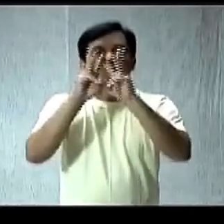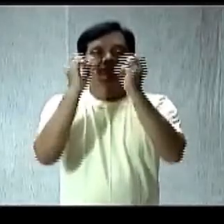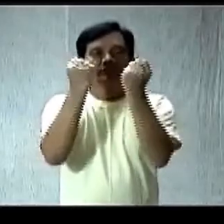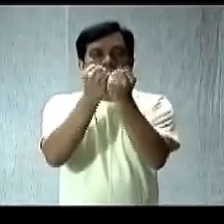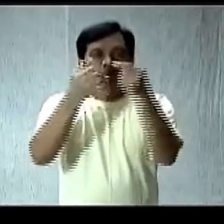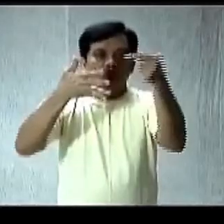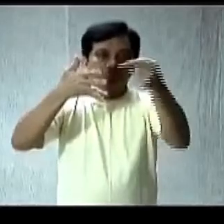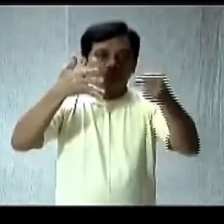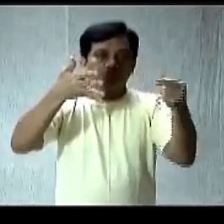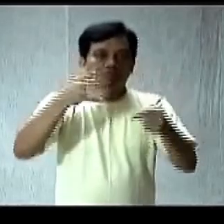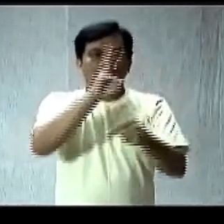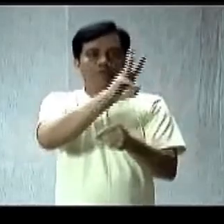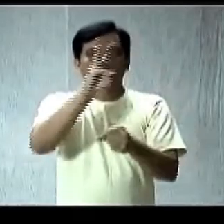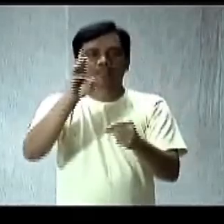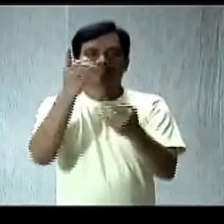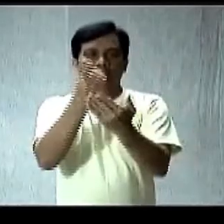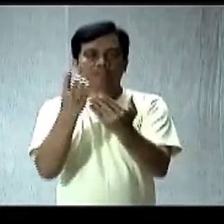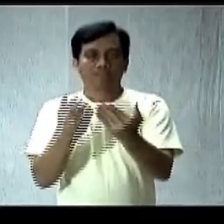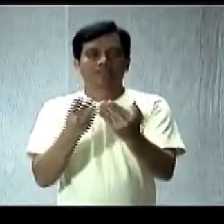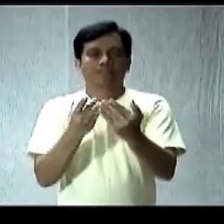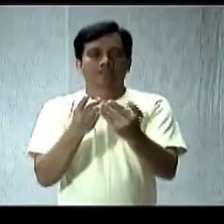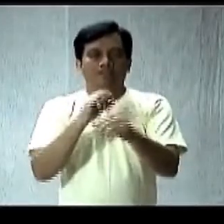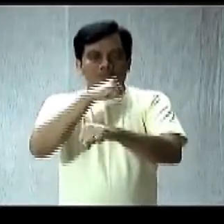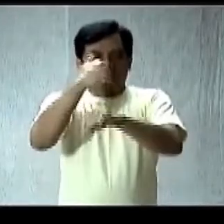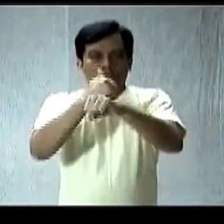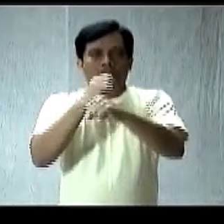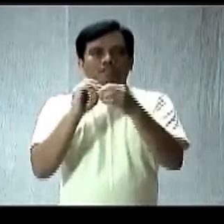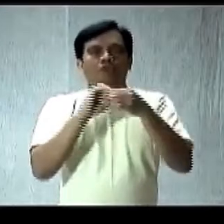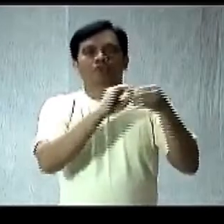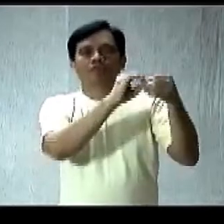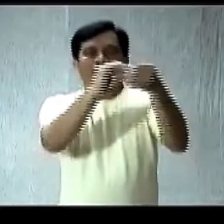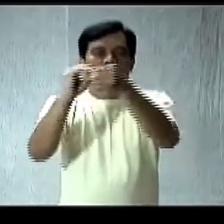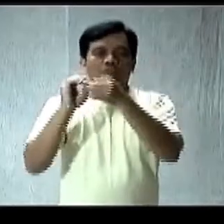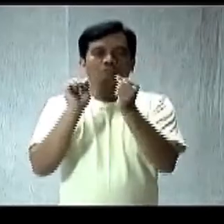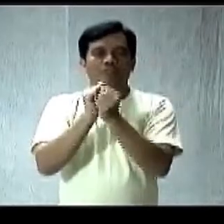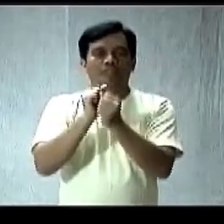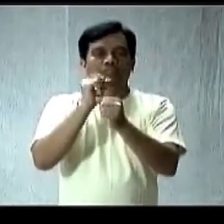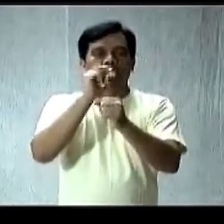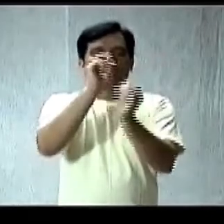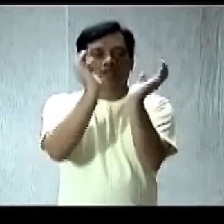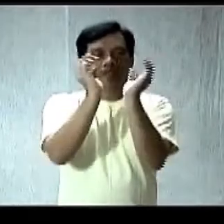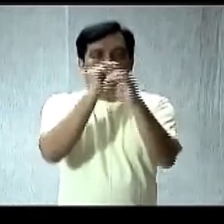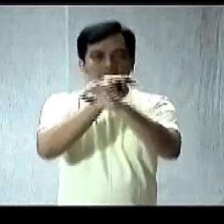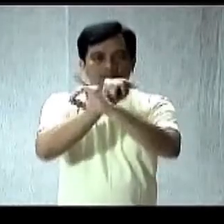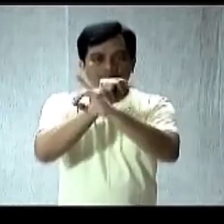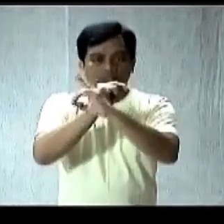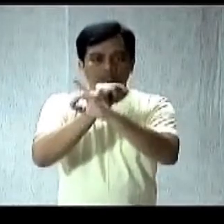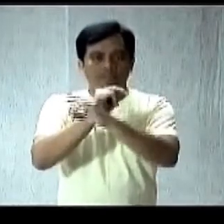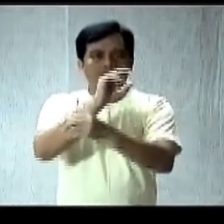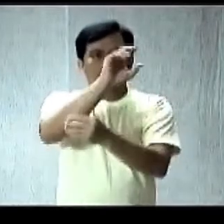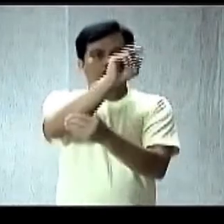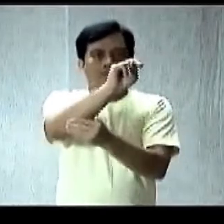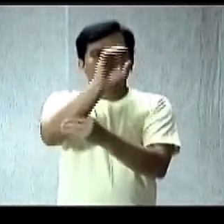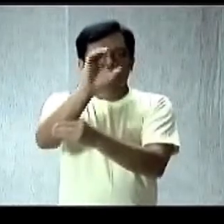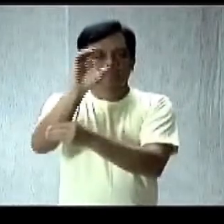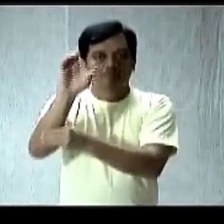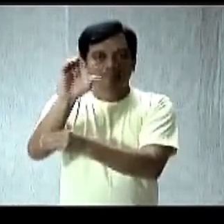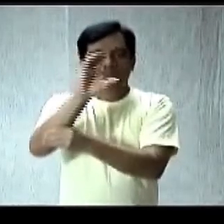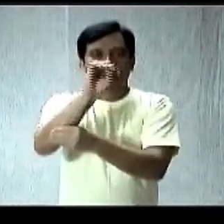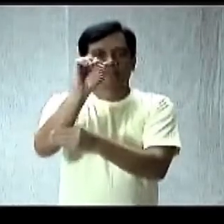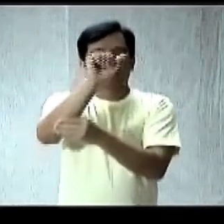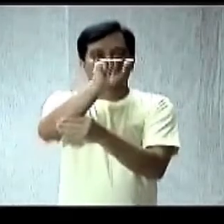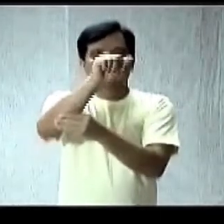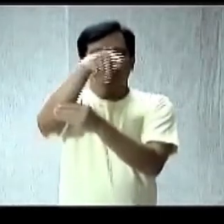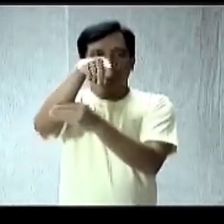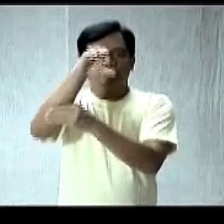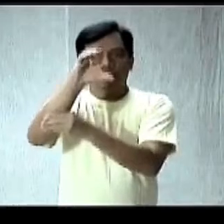workshop series for website designers was conducted in cooperation with NCDA, the National Computer Center,